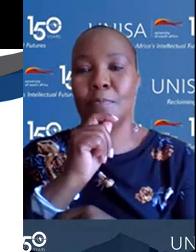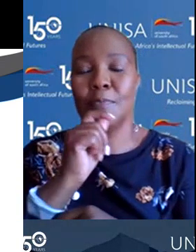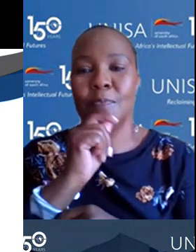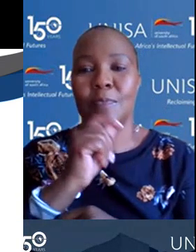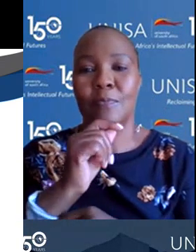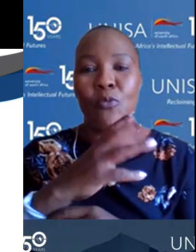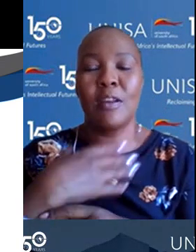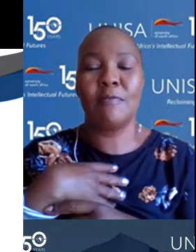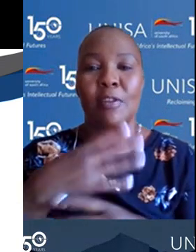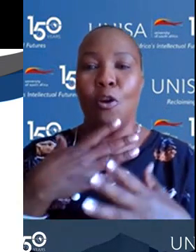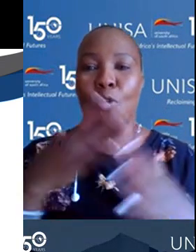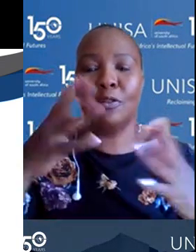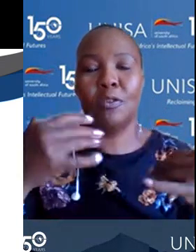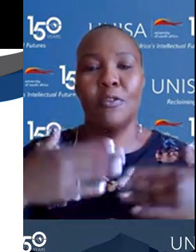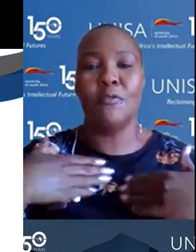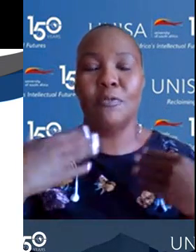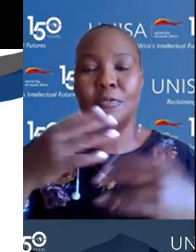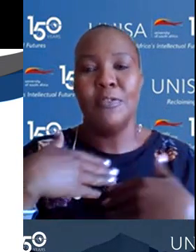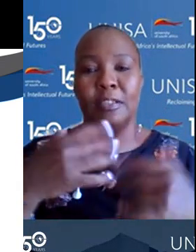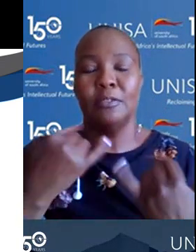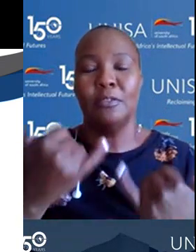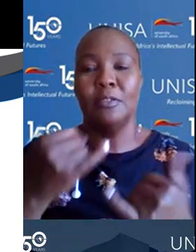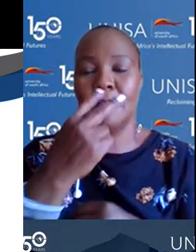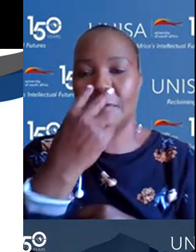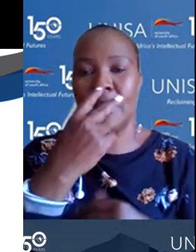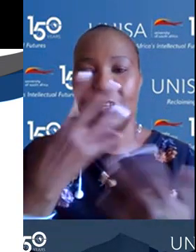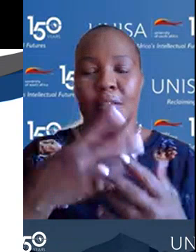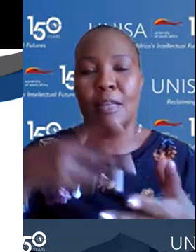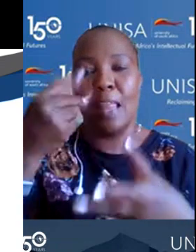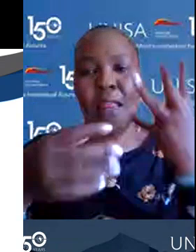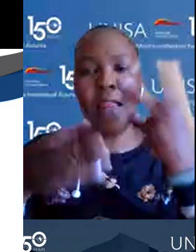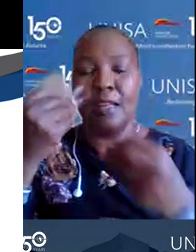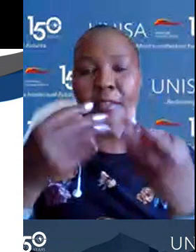learn a lot of new tips and tricks to really improve your